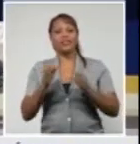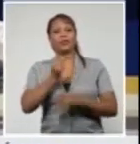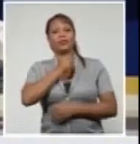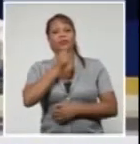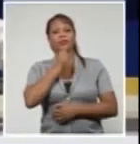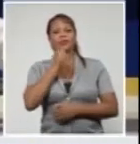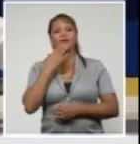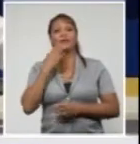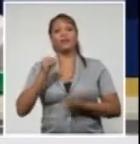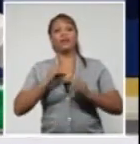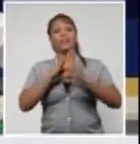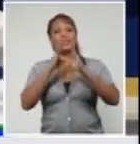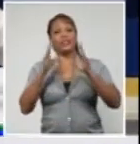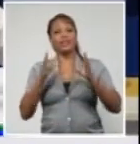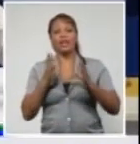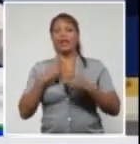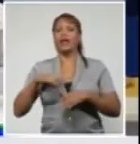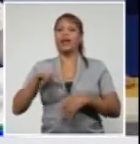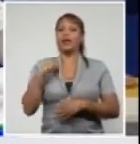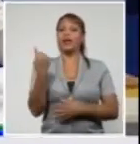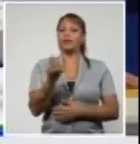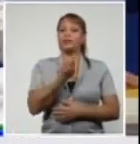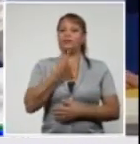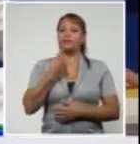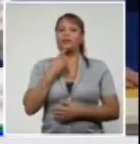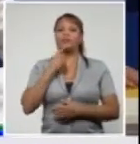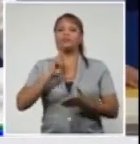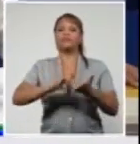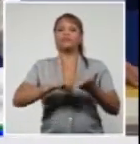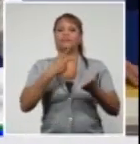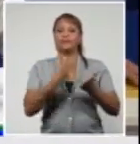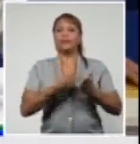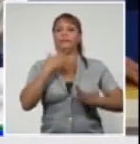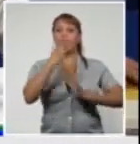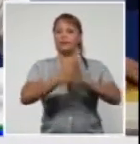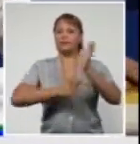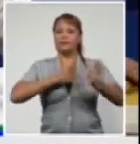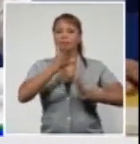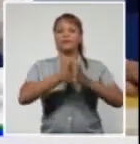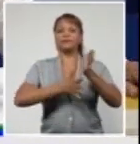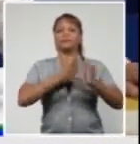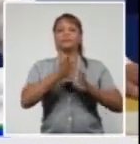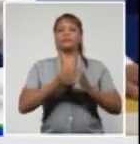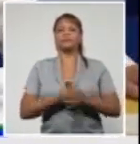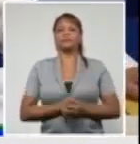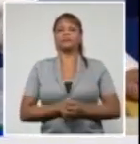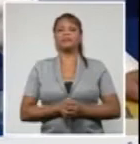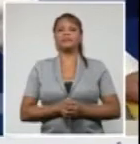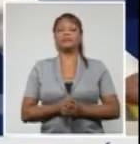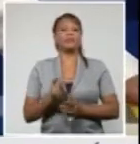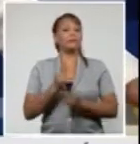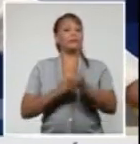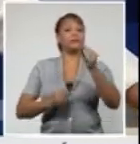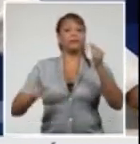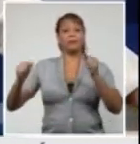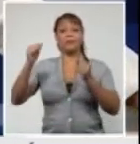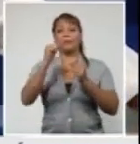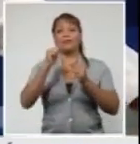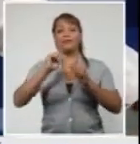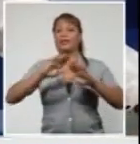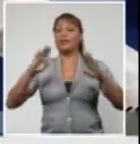Good morning to all those who make this broadcast possible, to Gisela, to our sign language